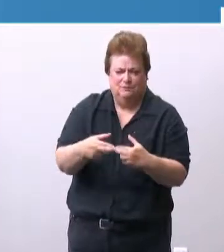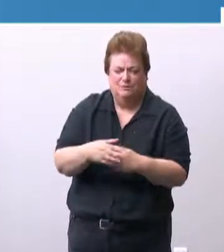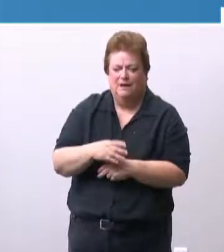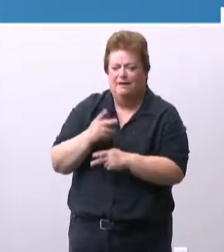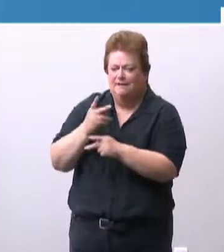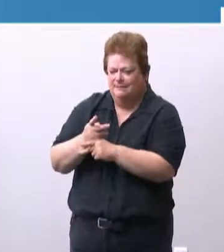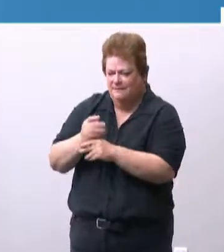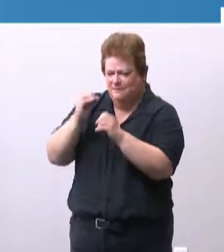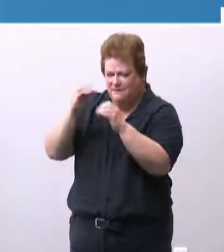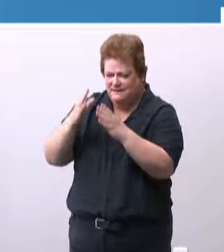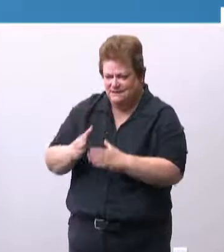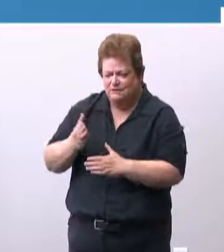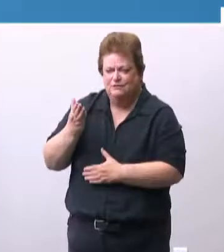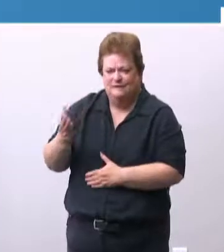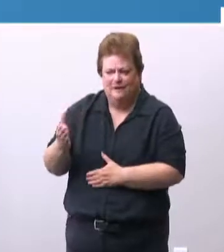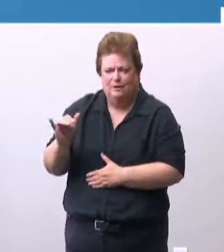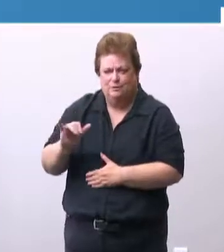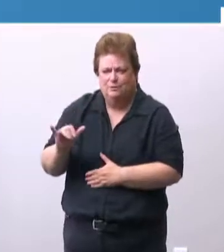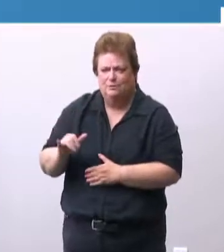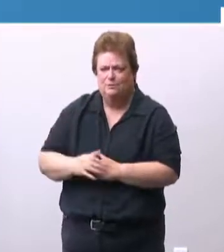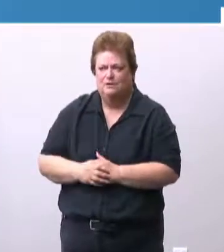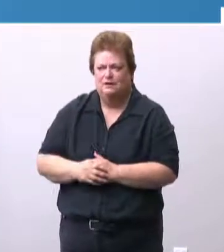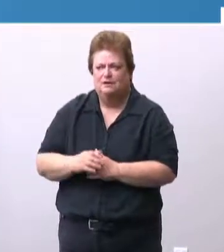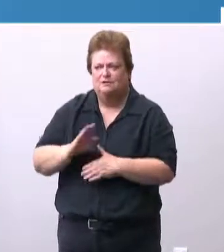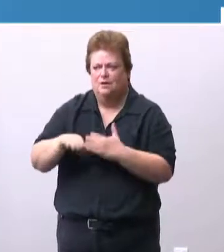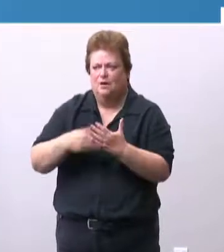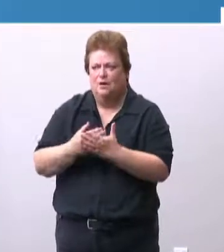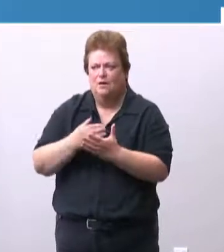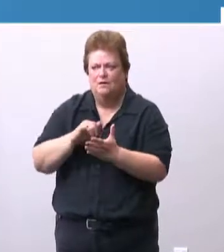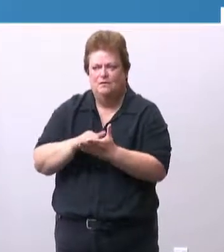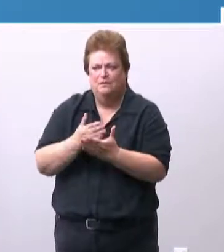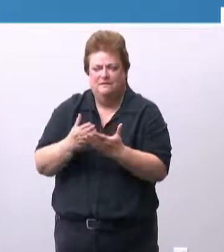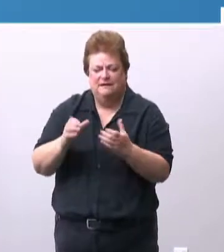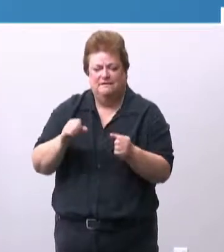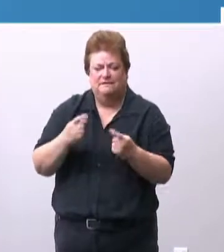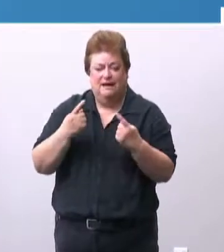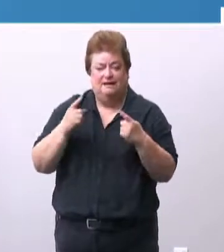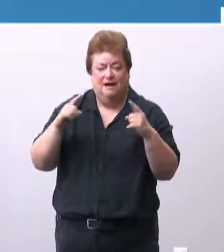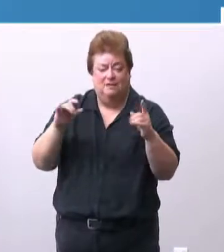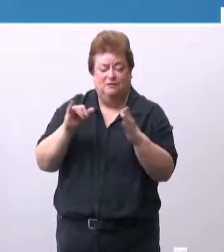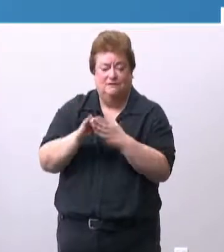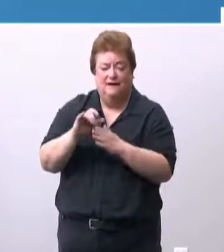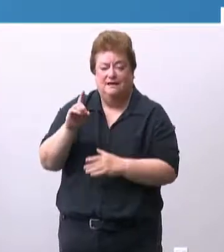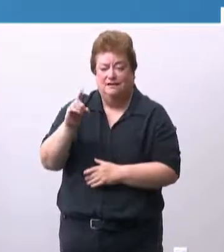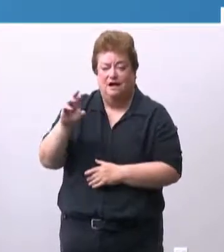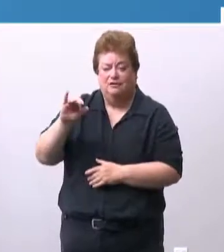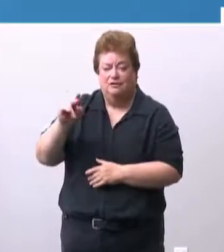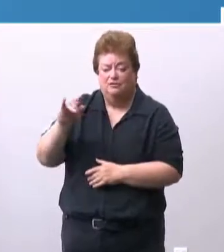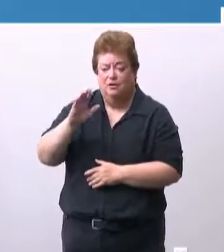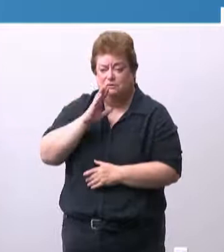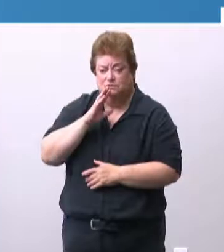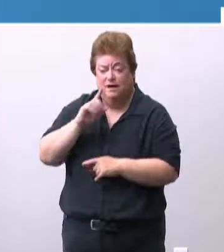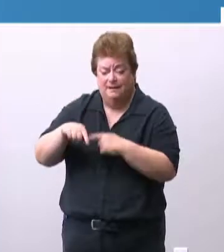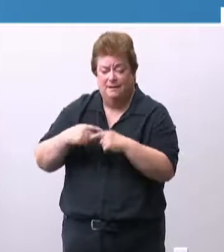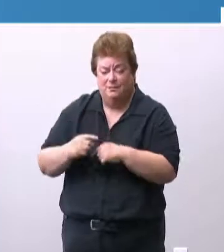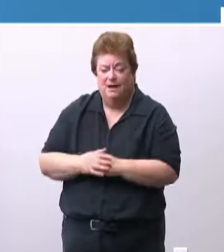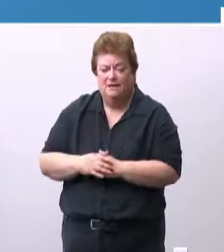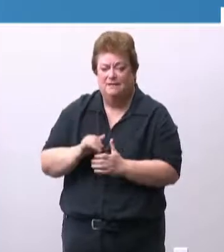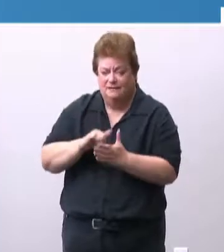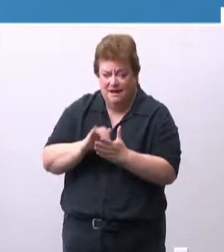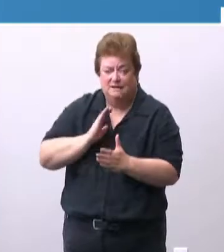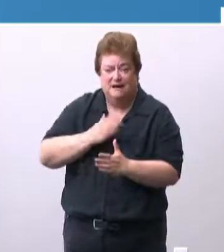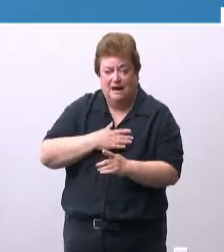teachers there, so that all those things can be accomplished that Dr. Joel is talking about, and that's been our goal,